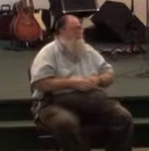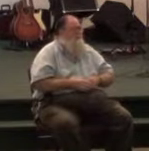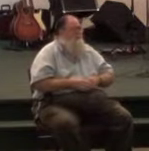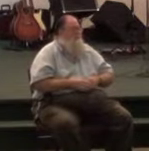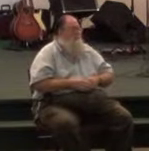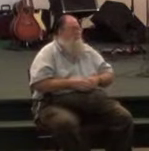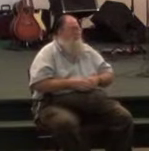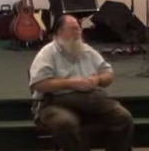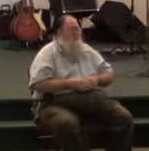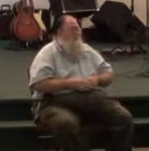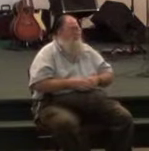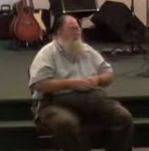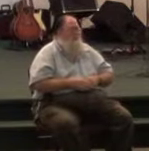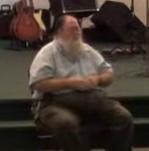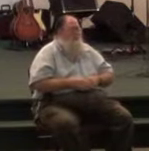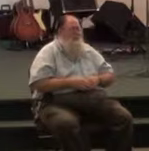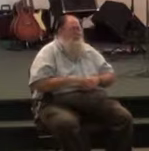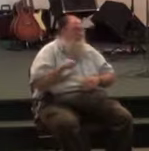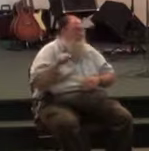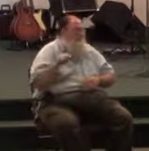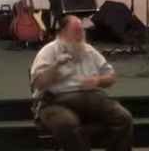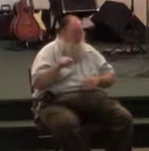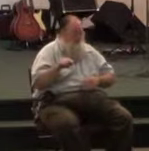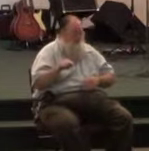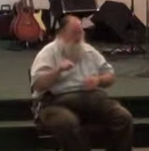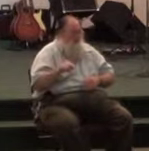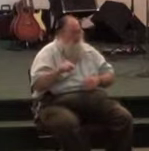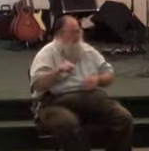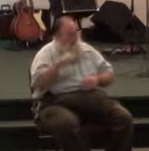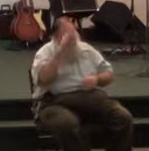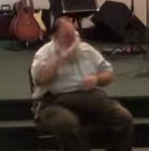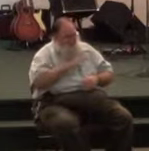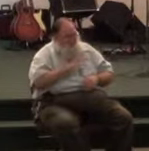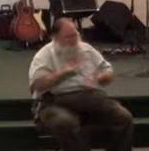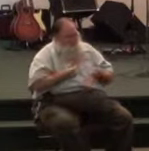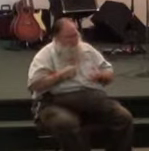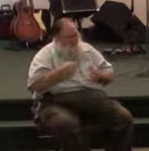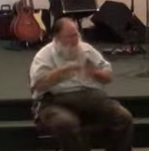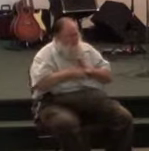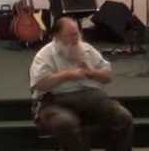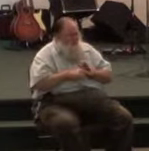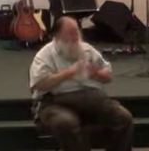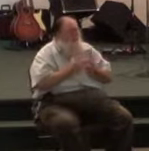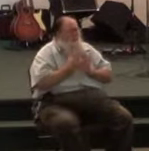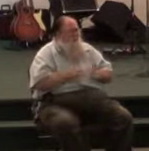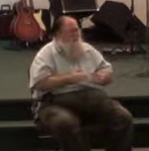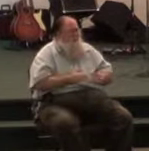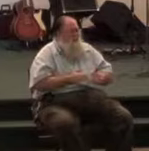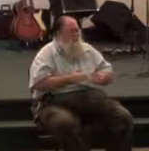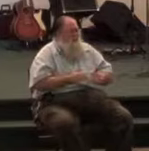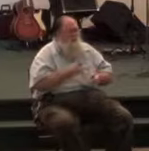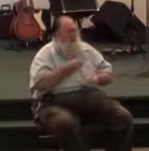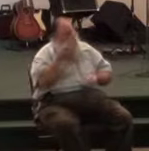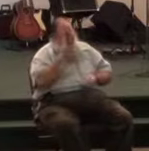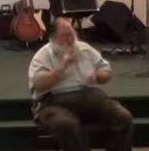Here's a guy that is killing, wanting to kill Christians and locking them in jail and persecuting them, and God uses